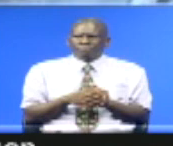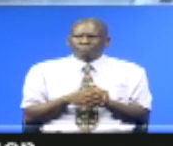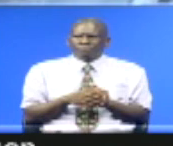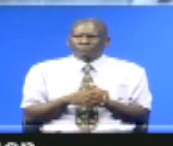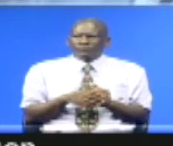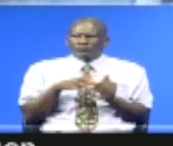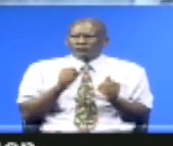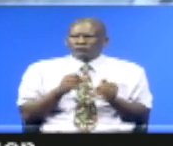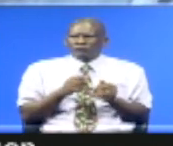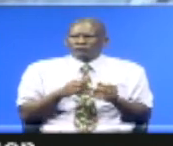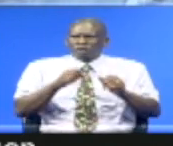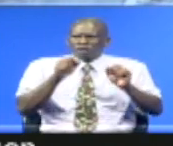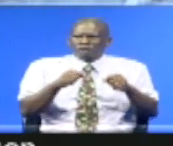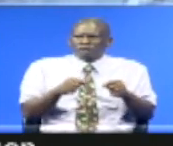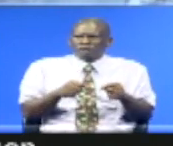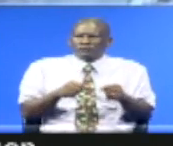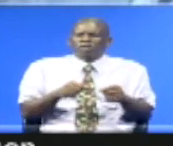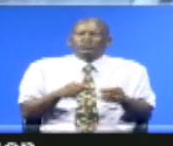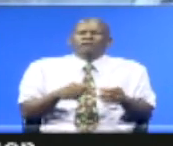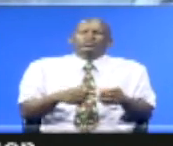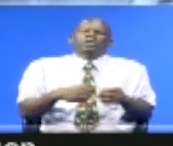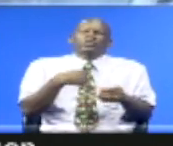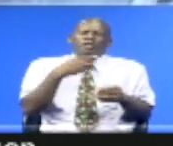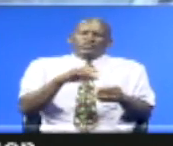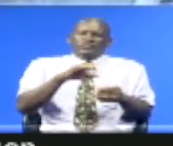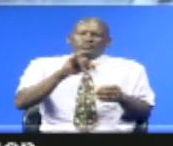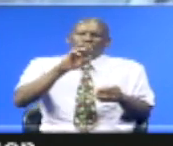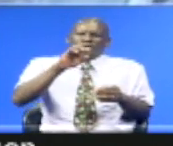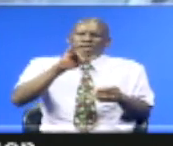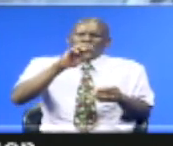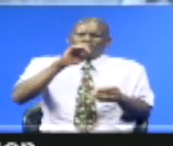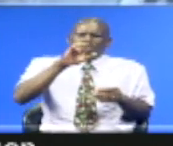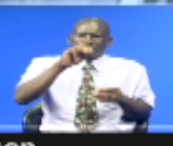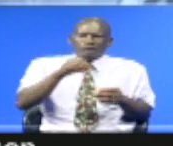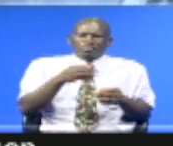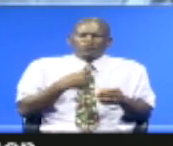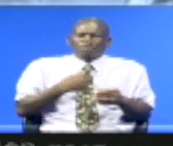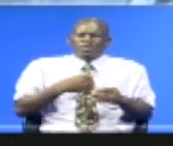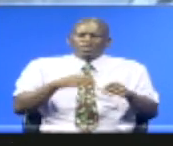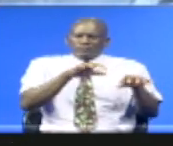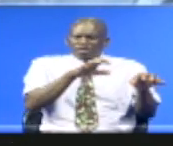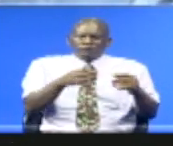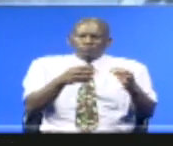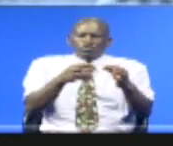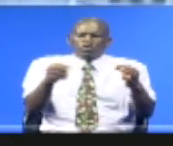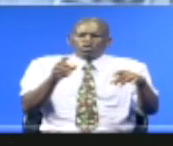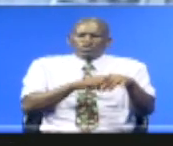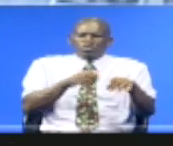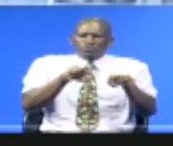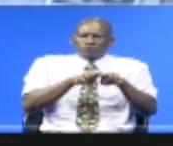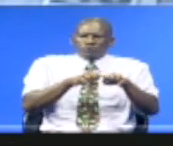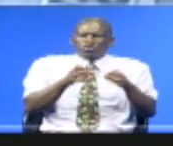Sheikh Suleiman ni mtu ambaye kwamba amekuwa katika da'wa kwa muda kipindi kingi. Pia yeye ni assistant